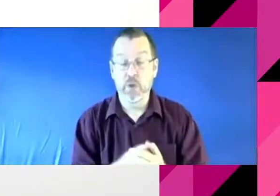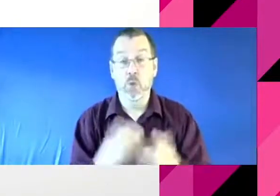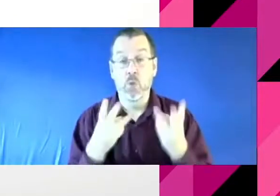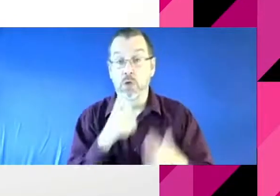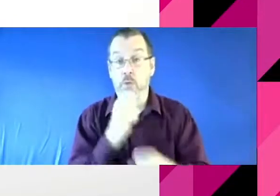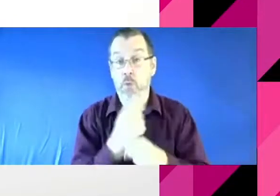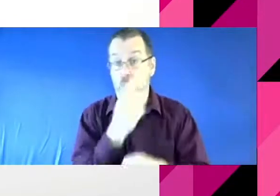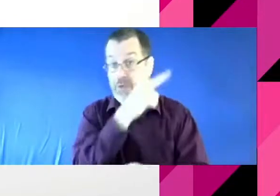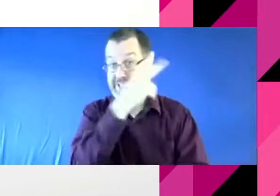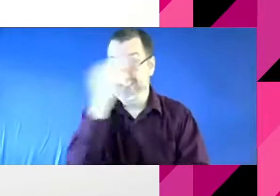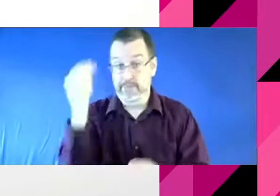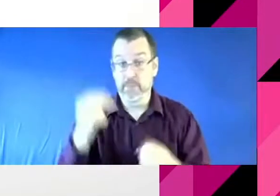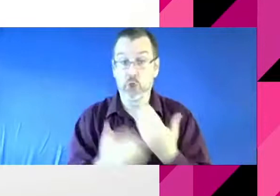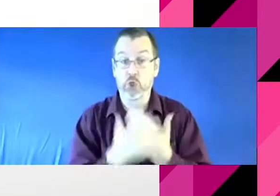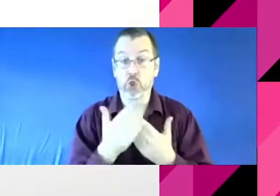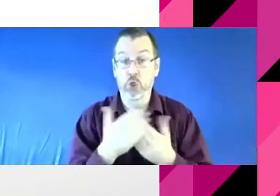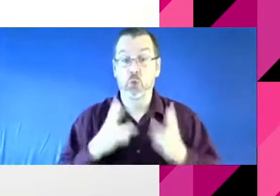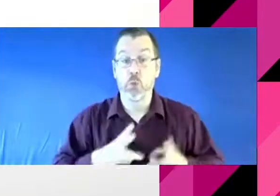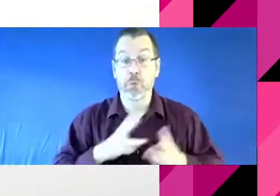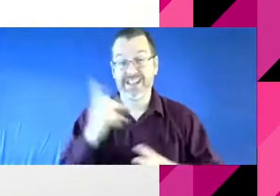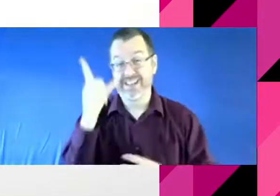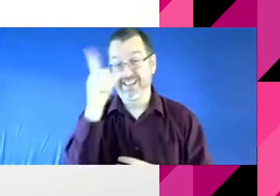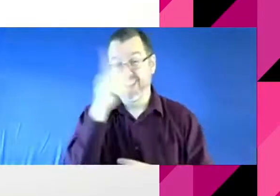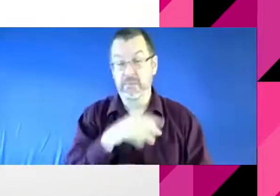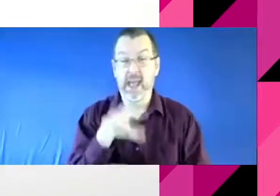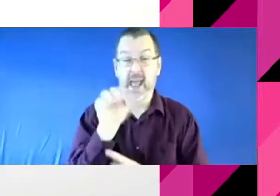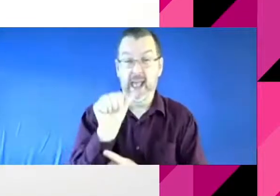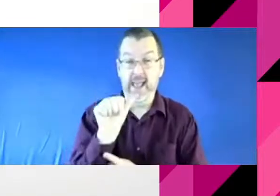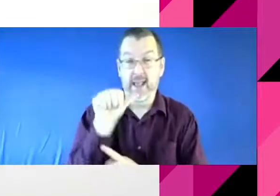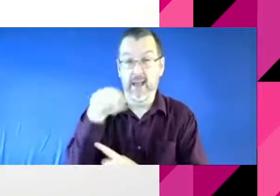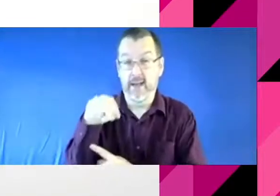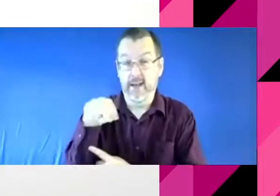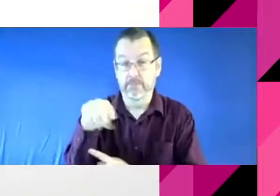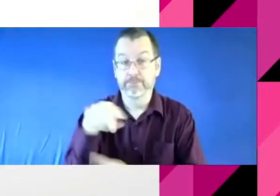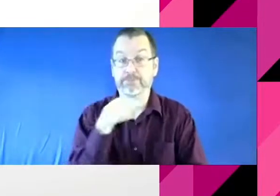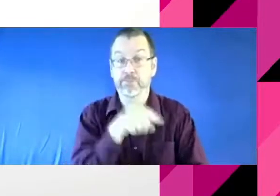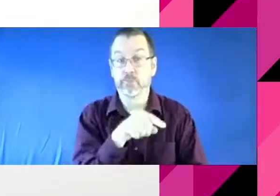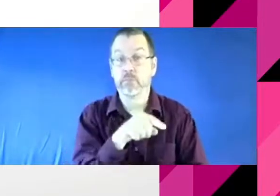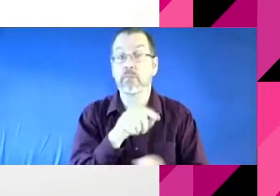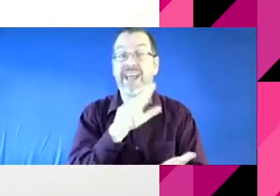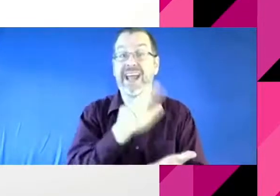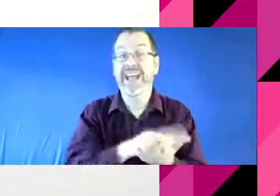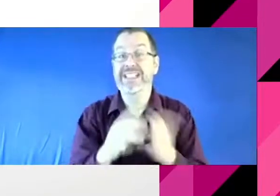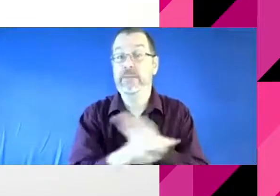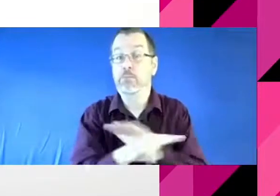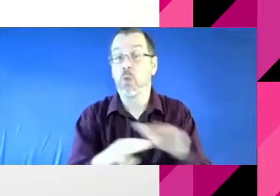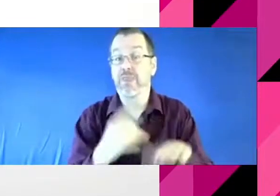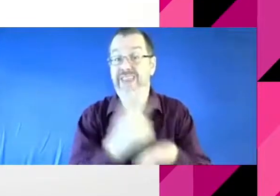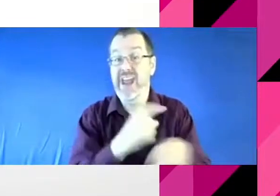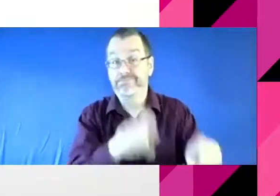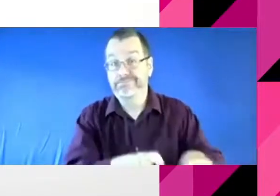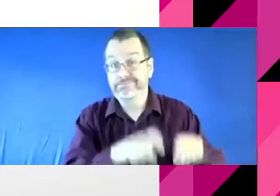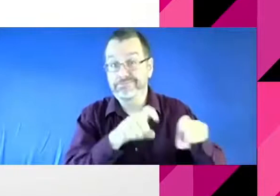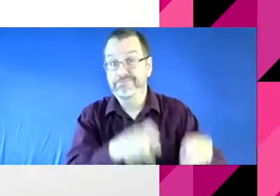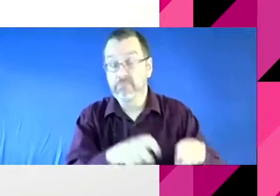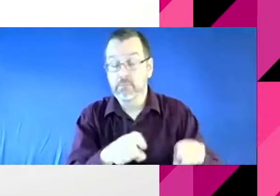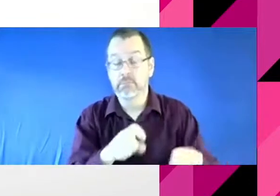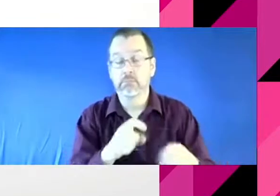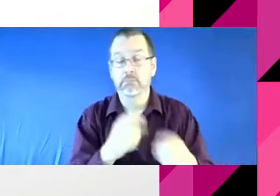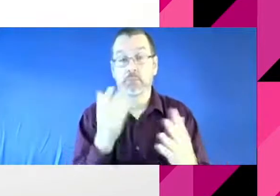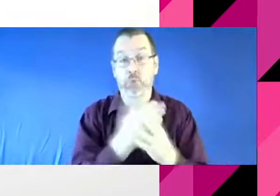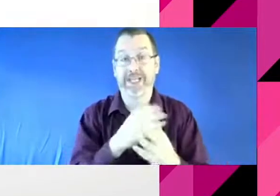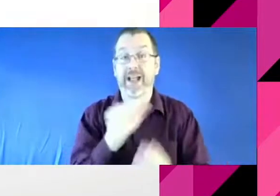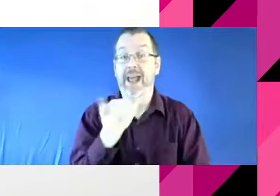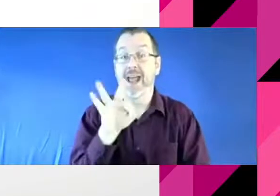AN. AN spent approximately 18 months in the youth detention system between the ages of 13 and